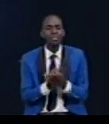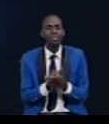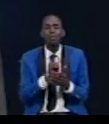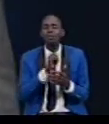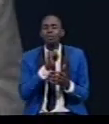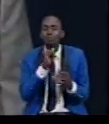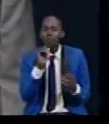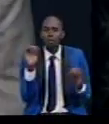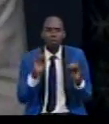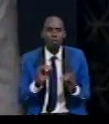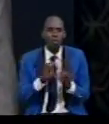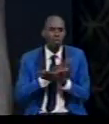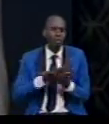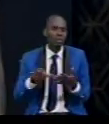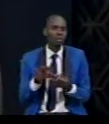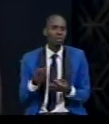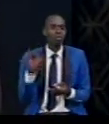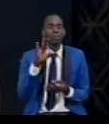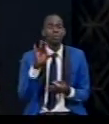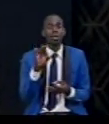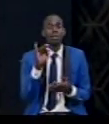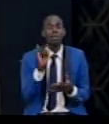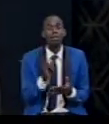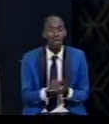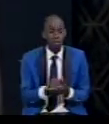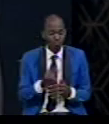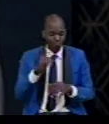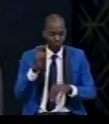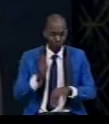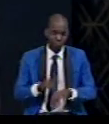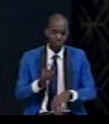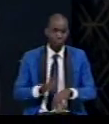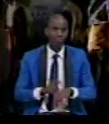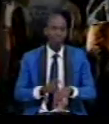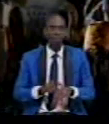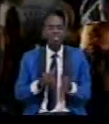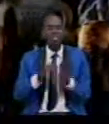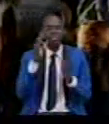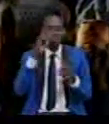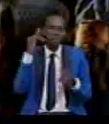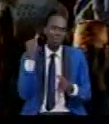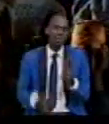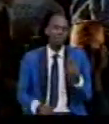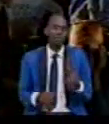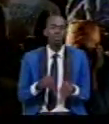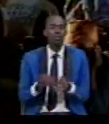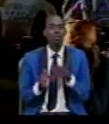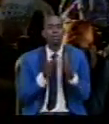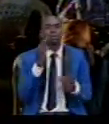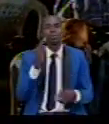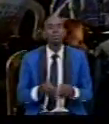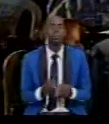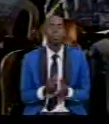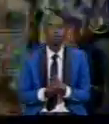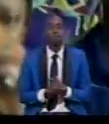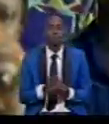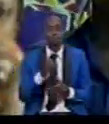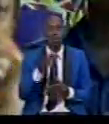spirit, that very moment it will come out. You will be